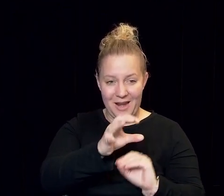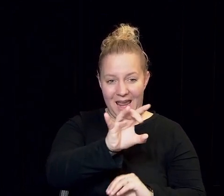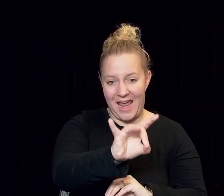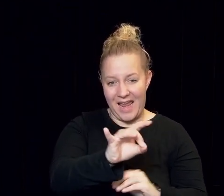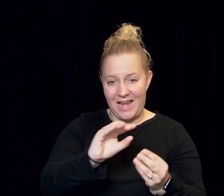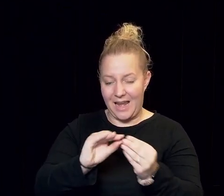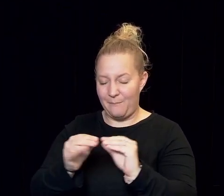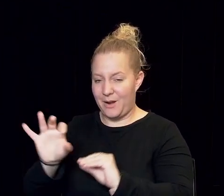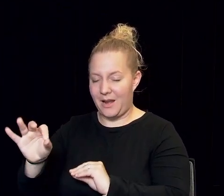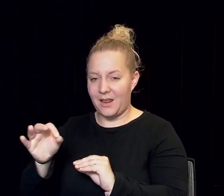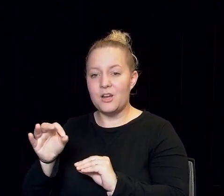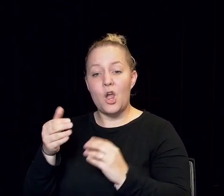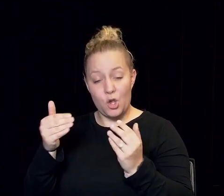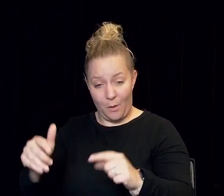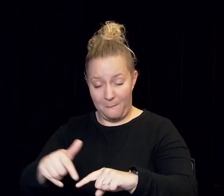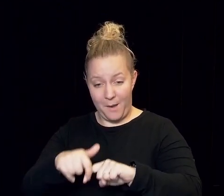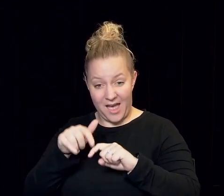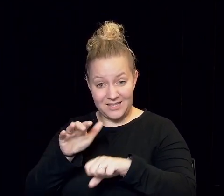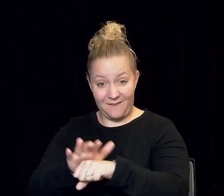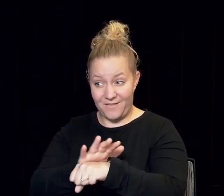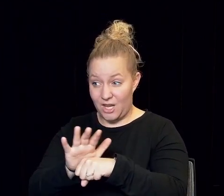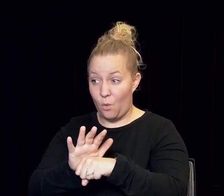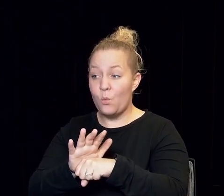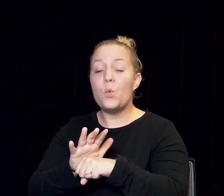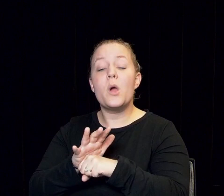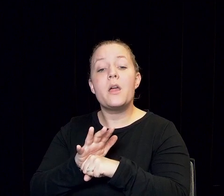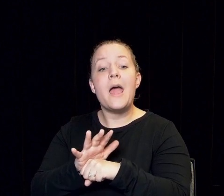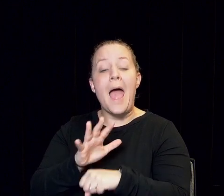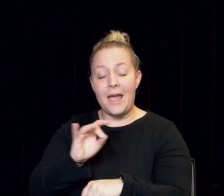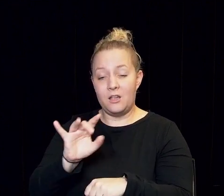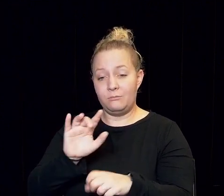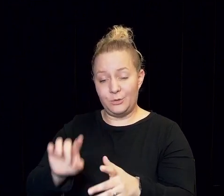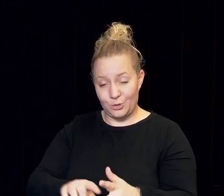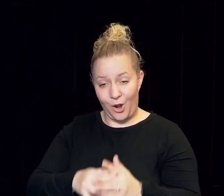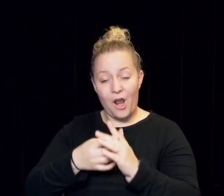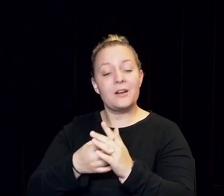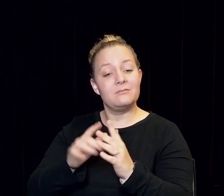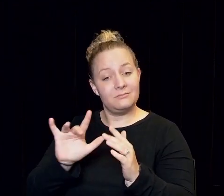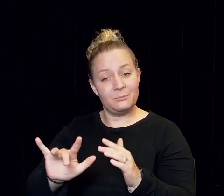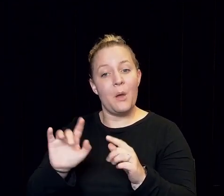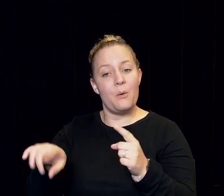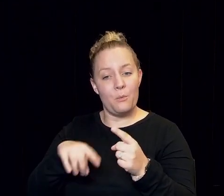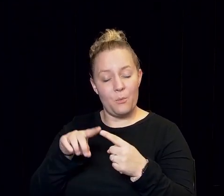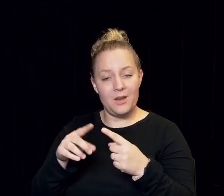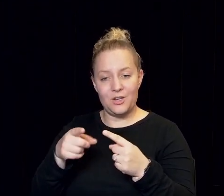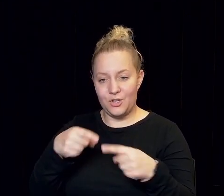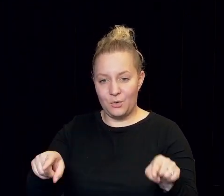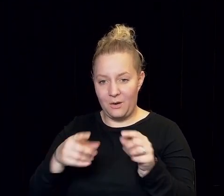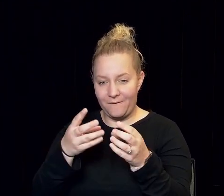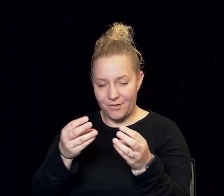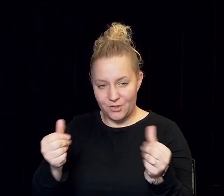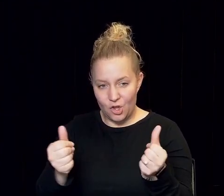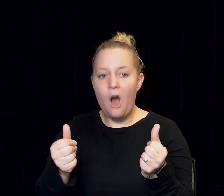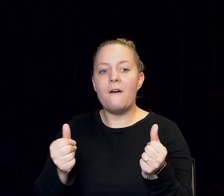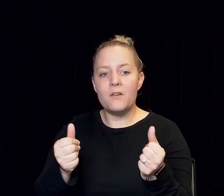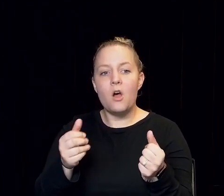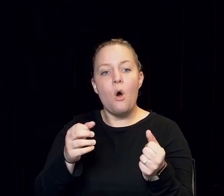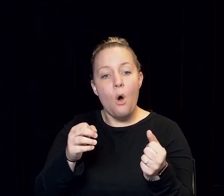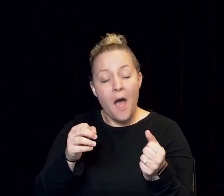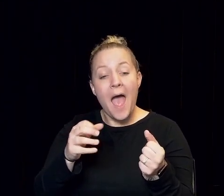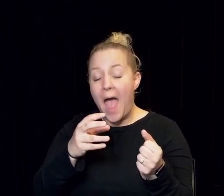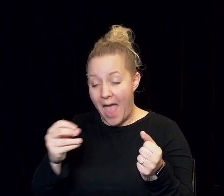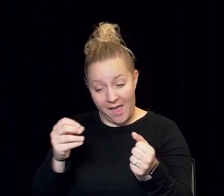9. So go ahead and pause the video and then push play once you have solved these out or completely simplified